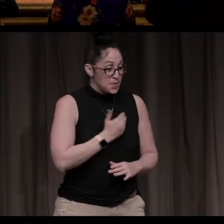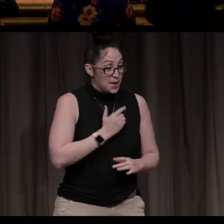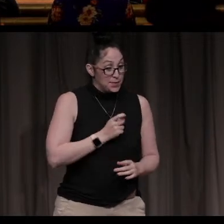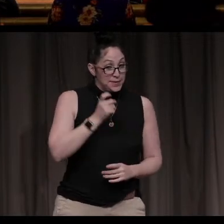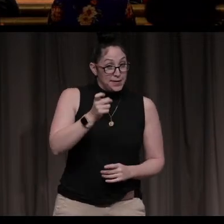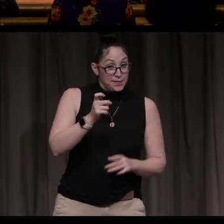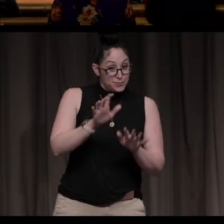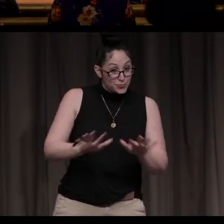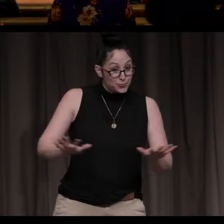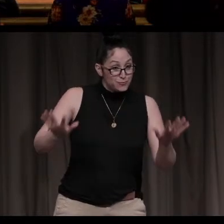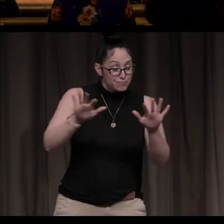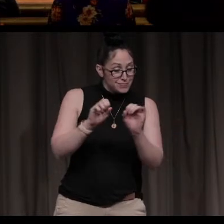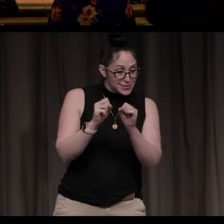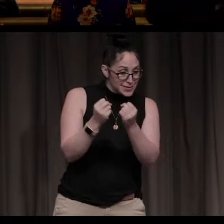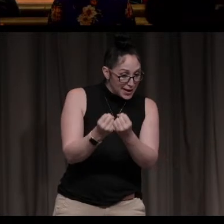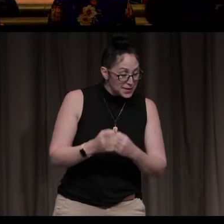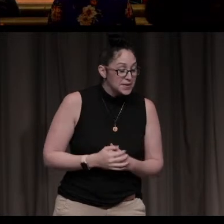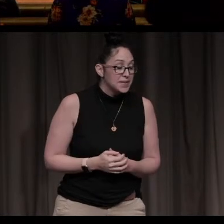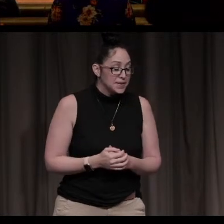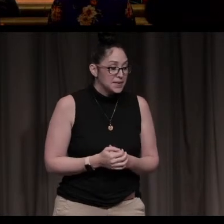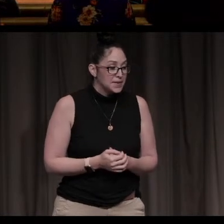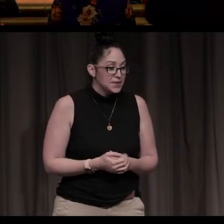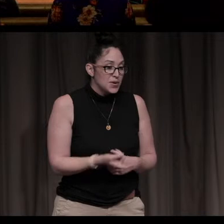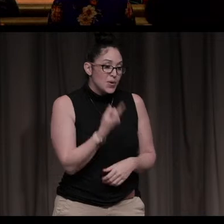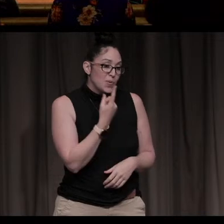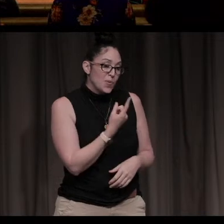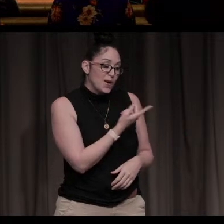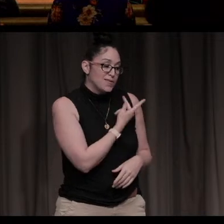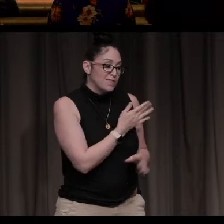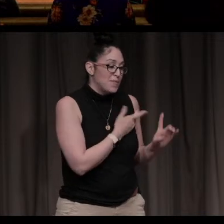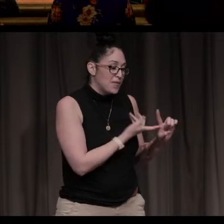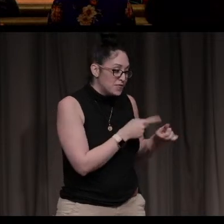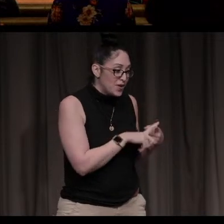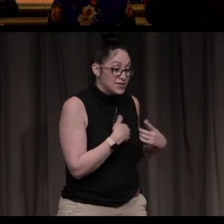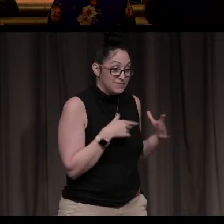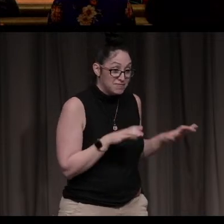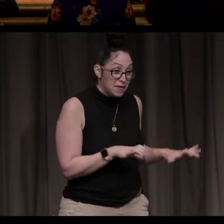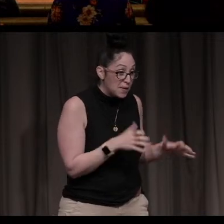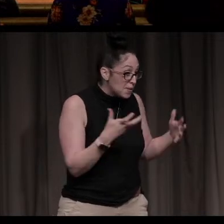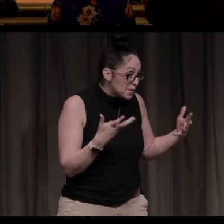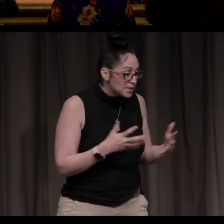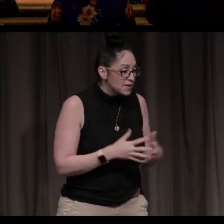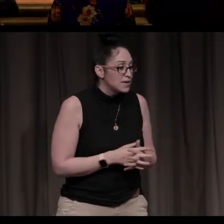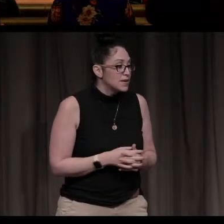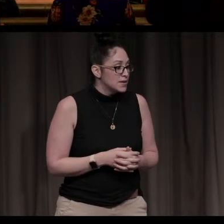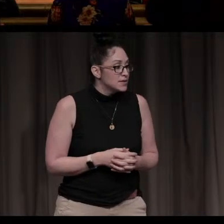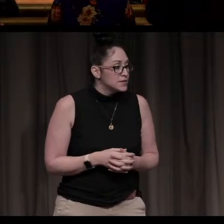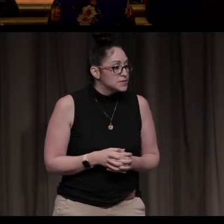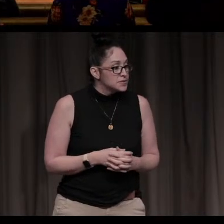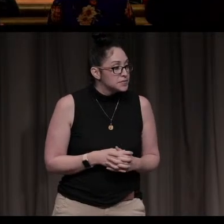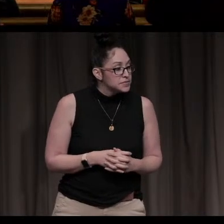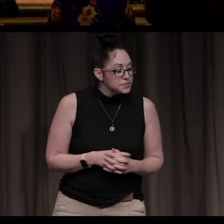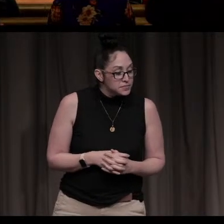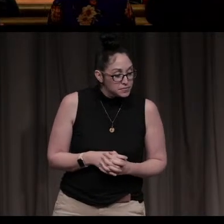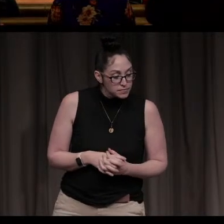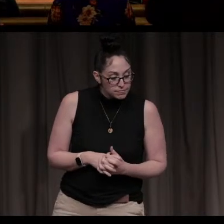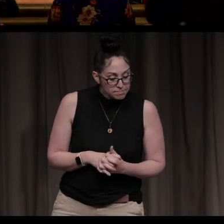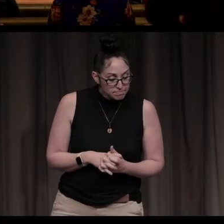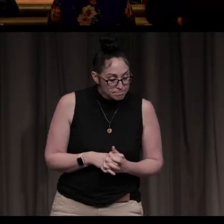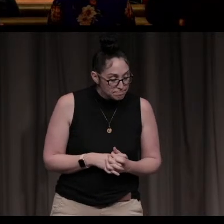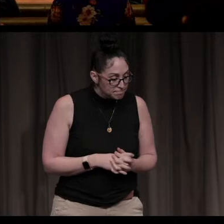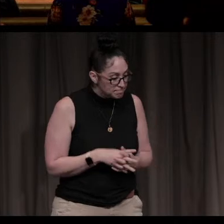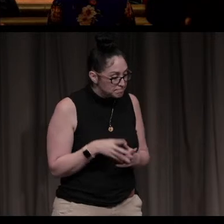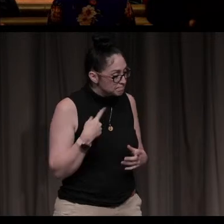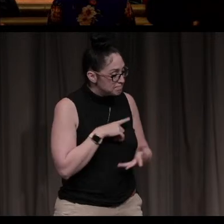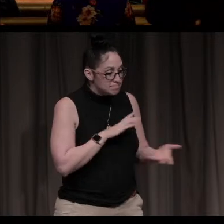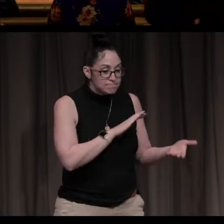society, one of the things that me and my friends in the Love the Everglades movement have done is collaborated with